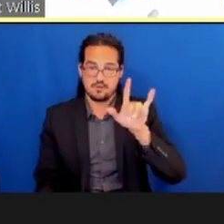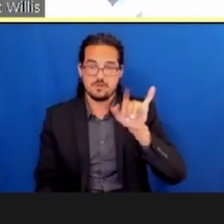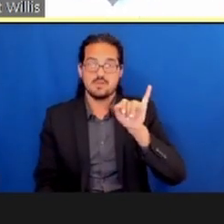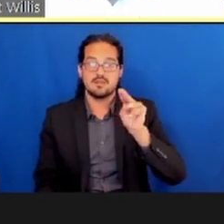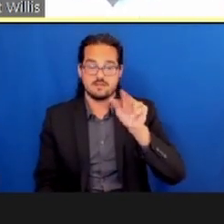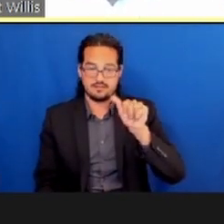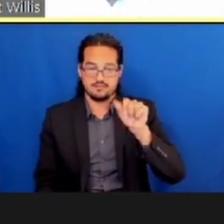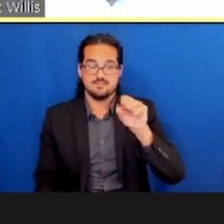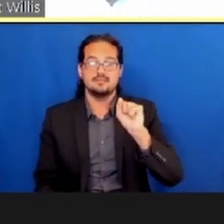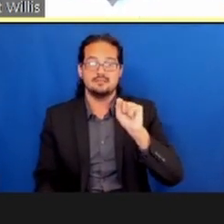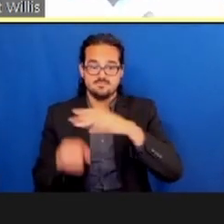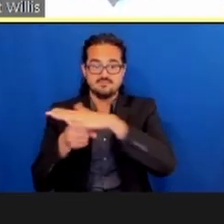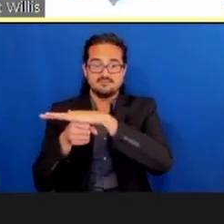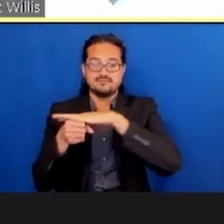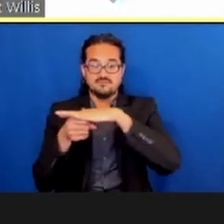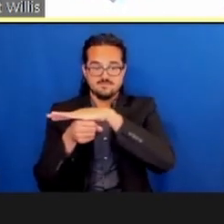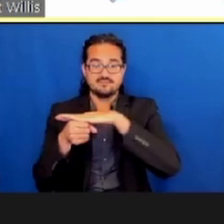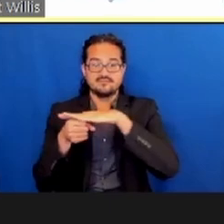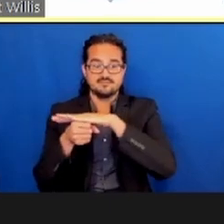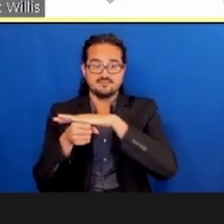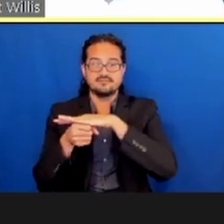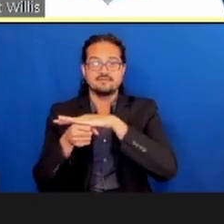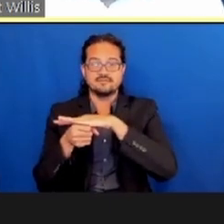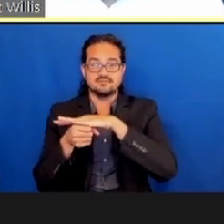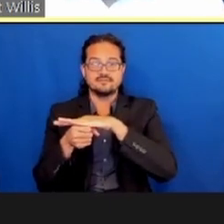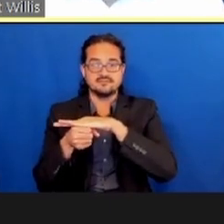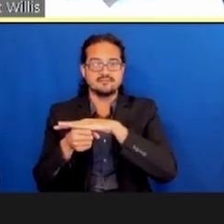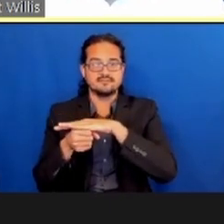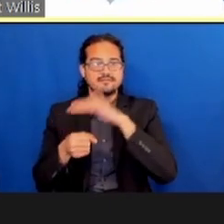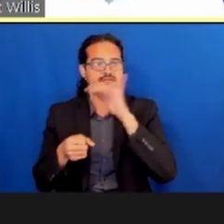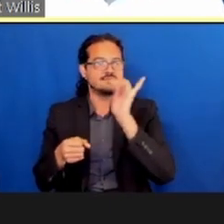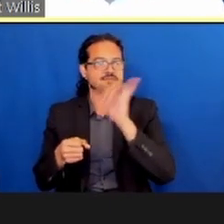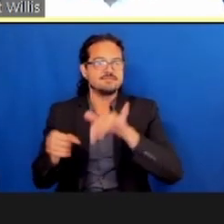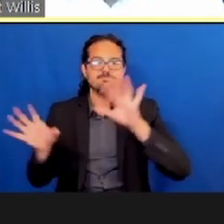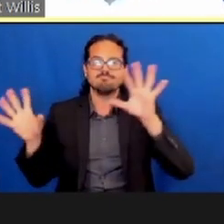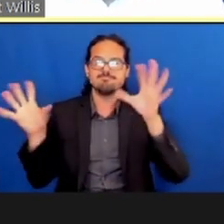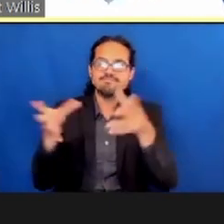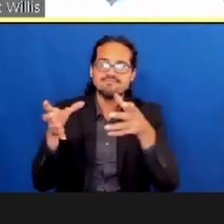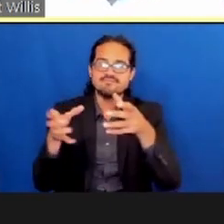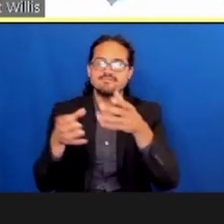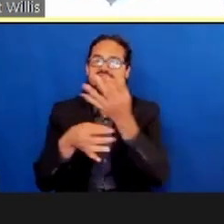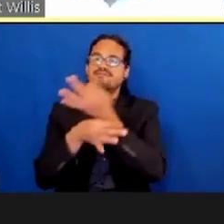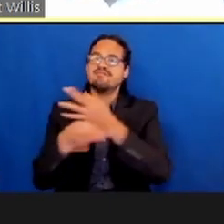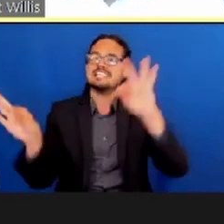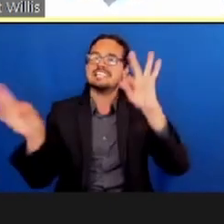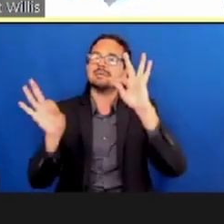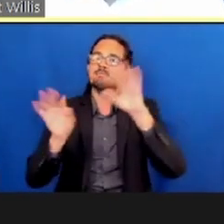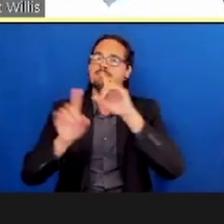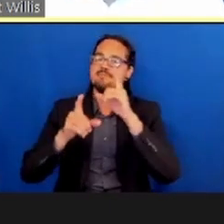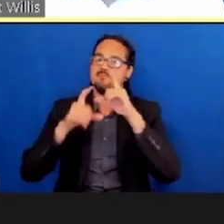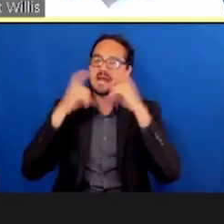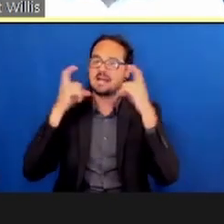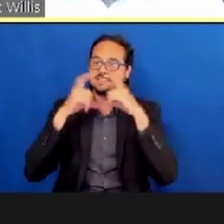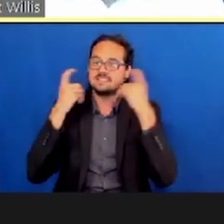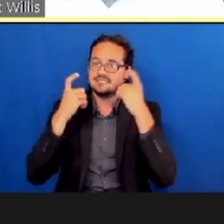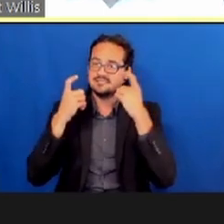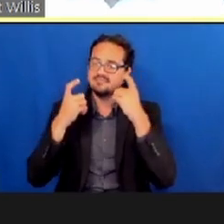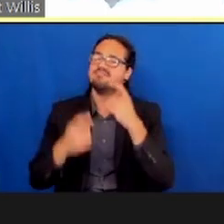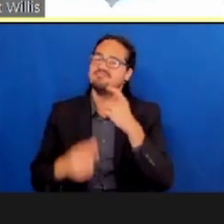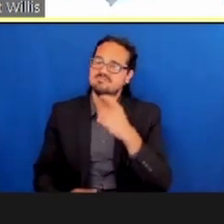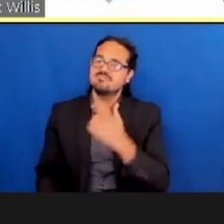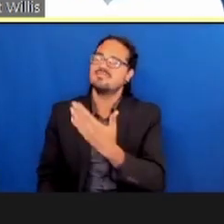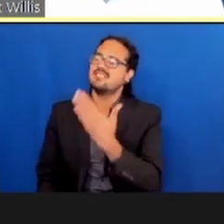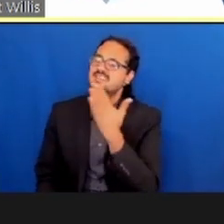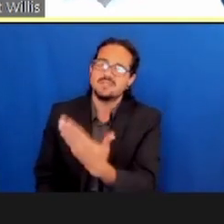how we've responded to this pandemic together. Free masks. Thank you, Marin. And I'll hand it over now to